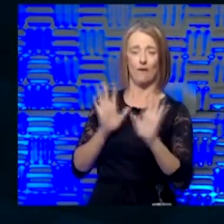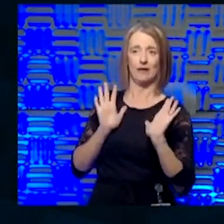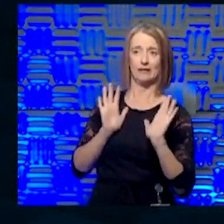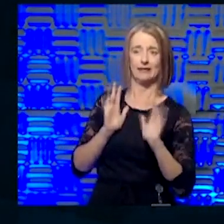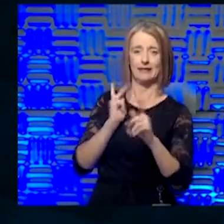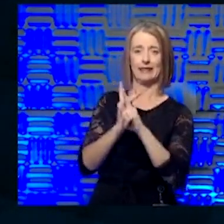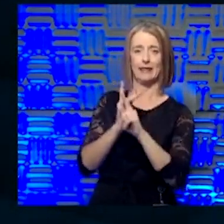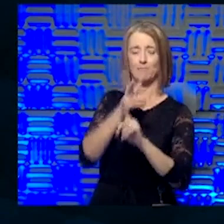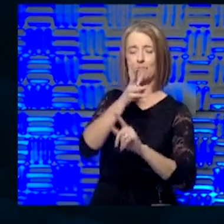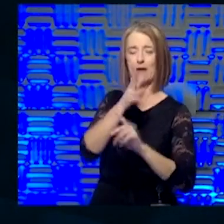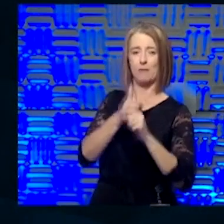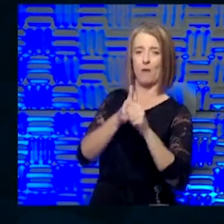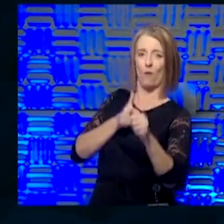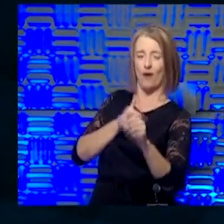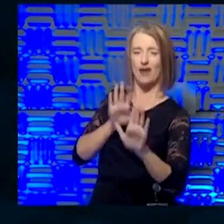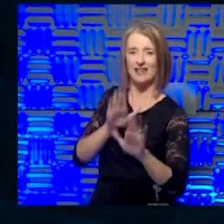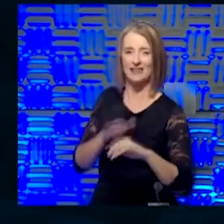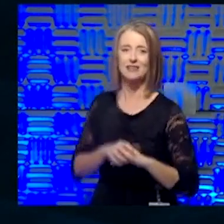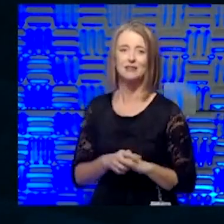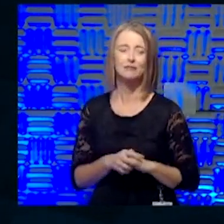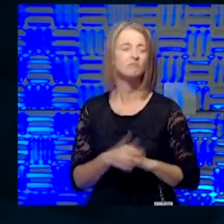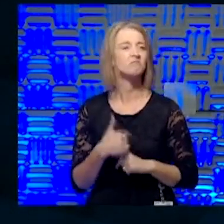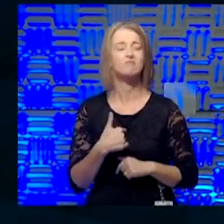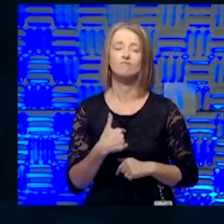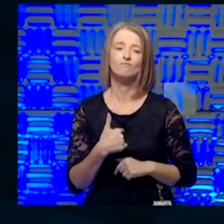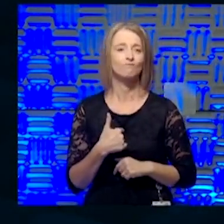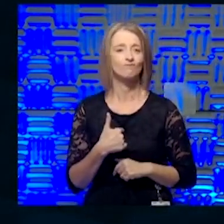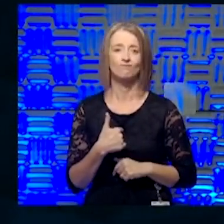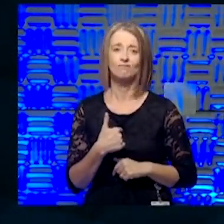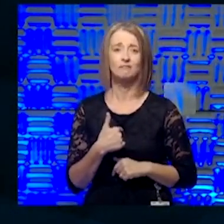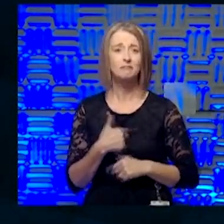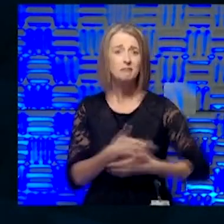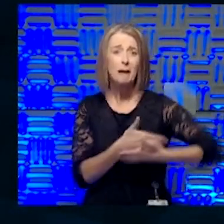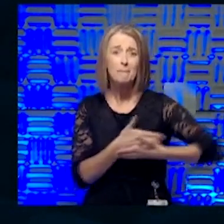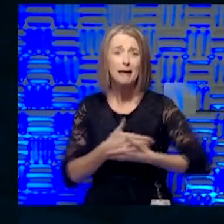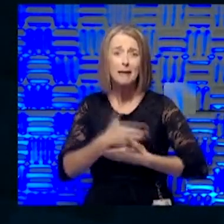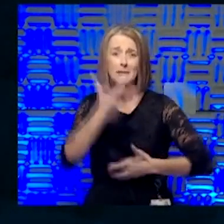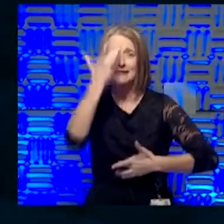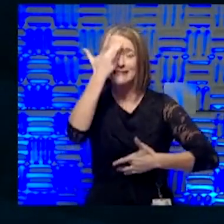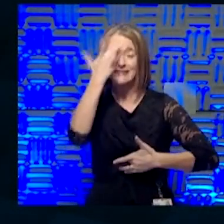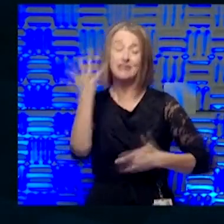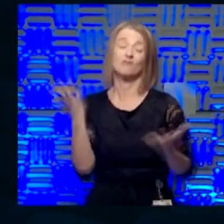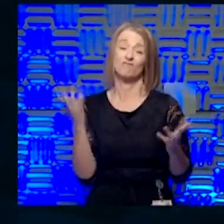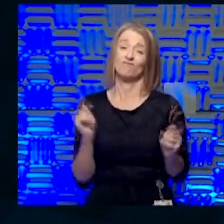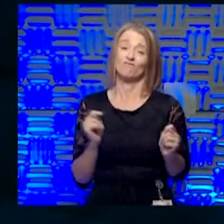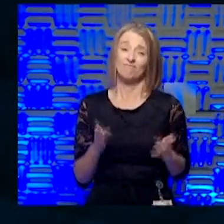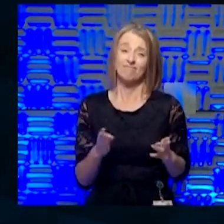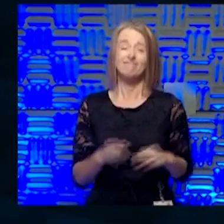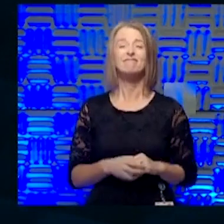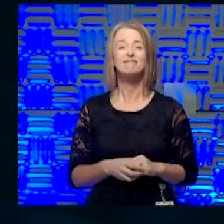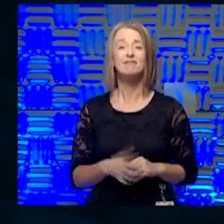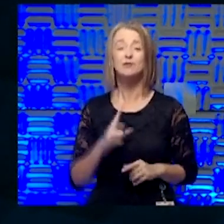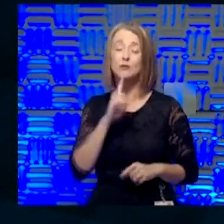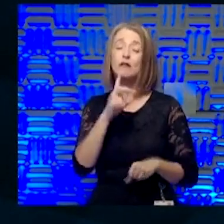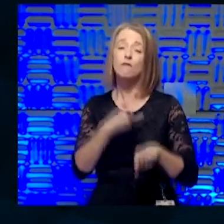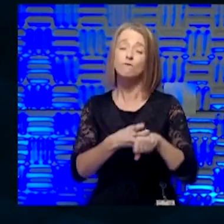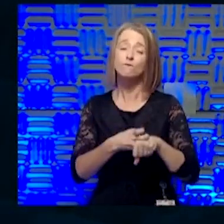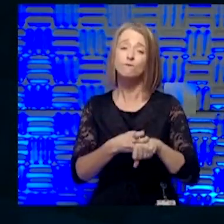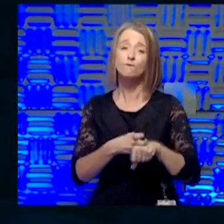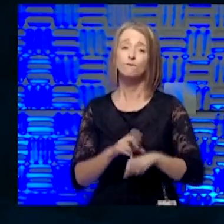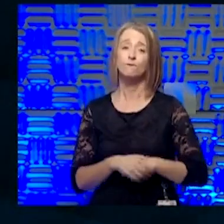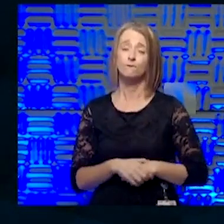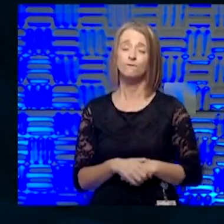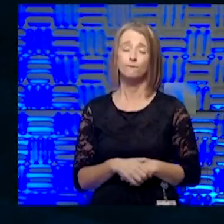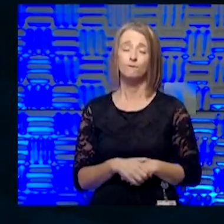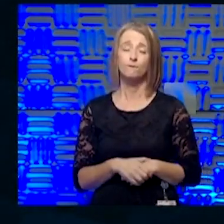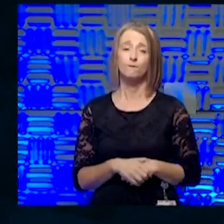me away from him, but I'm like, my baby's sick. So, but it was rough,